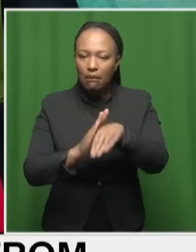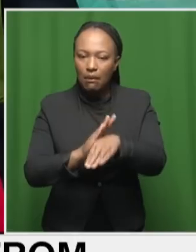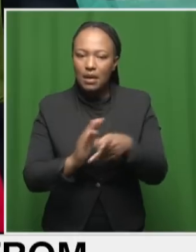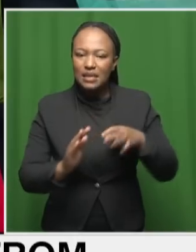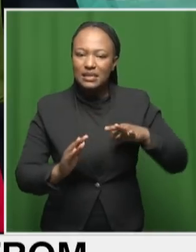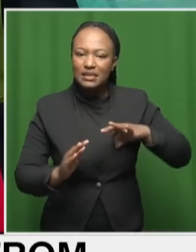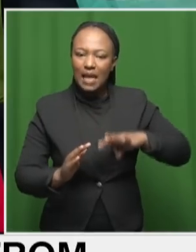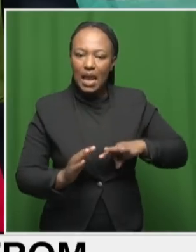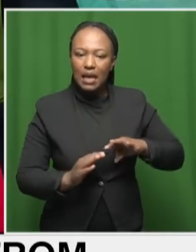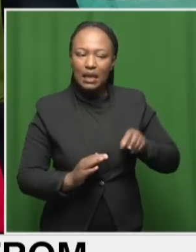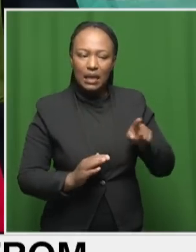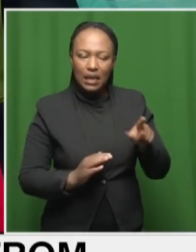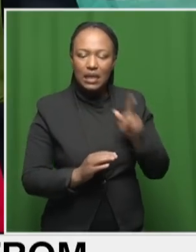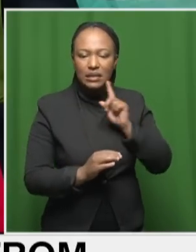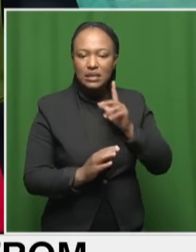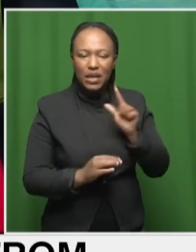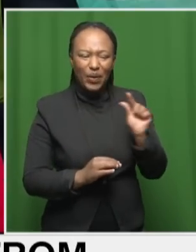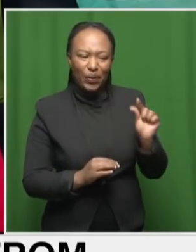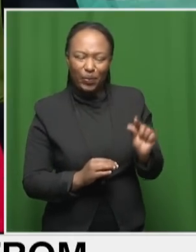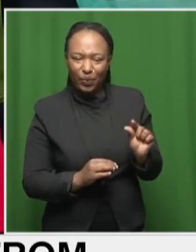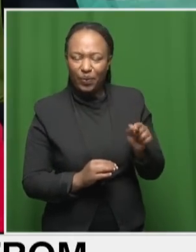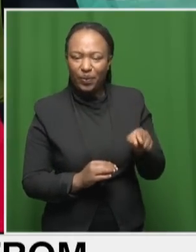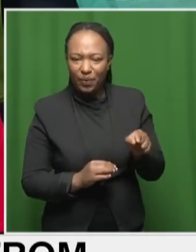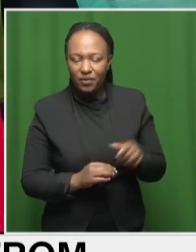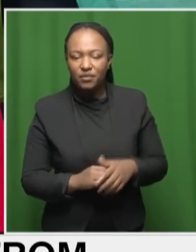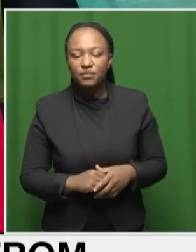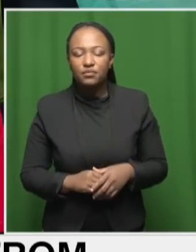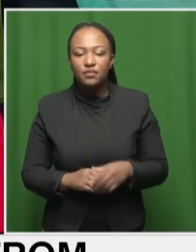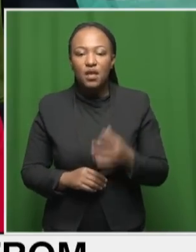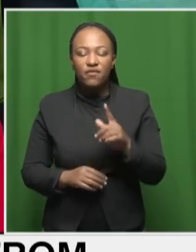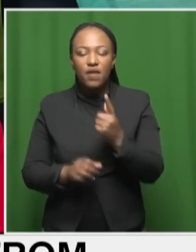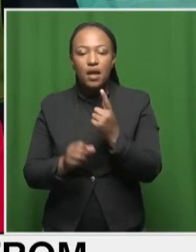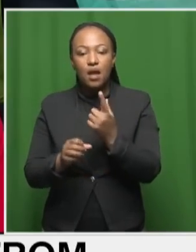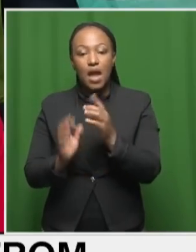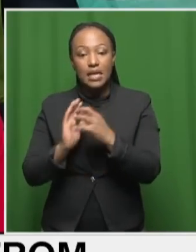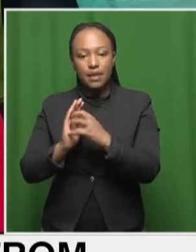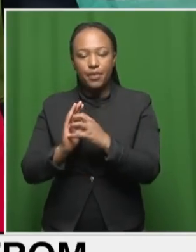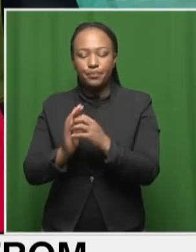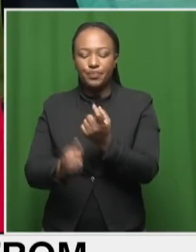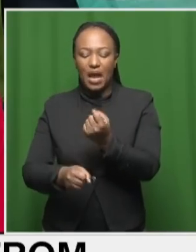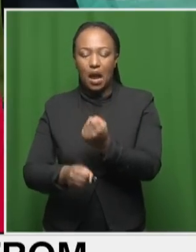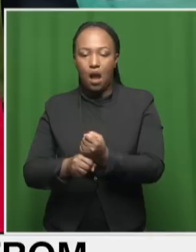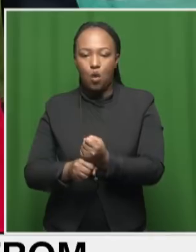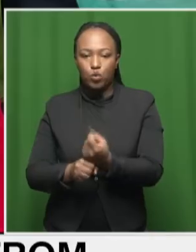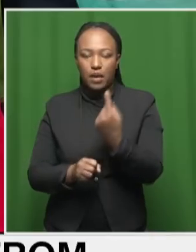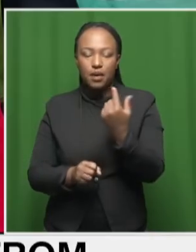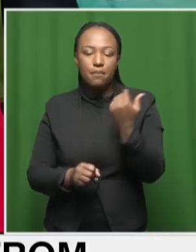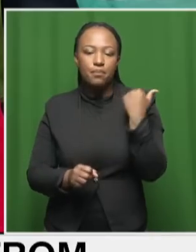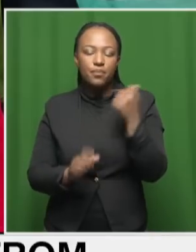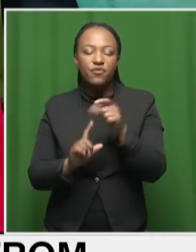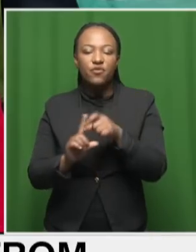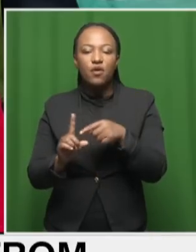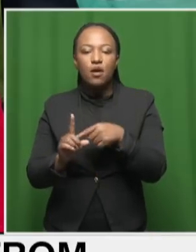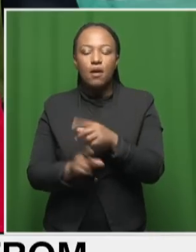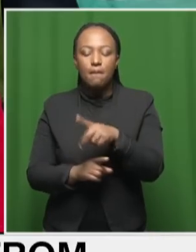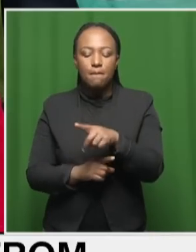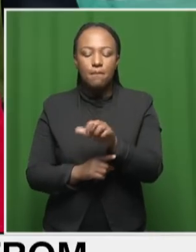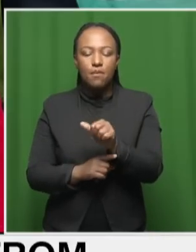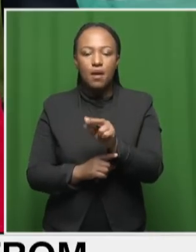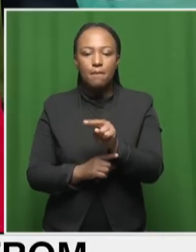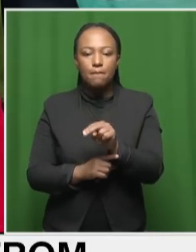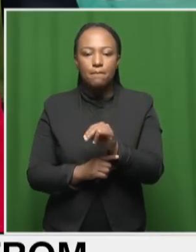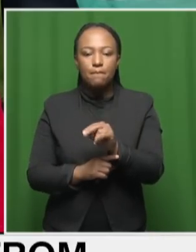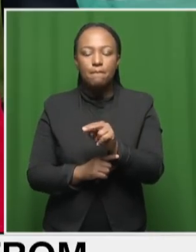told several times that if you take Gauteng as an example, when Panyaza Lesufi was still the MEC for Education,